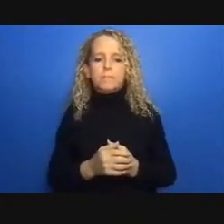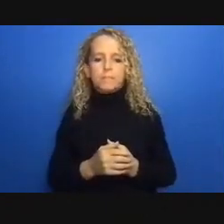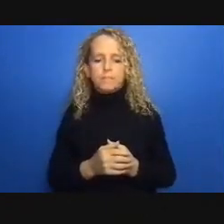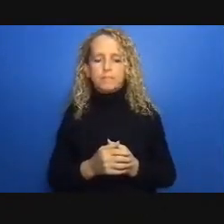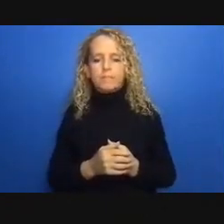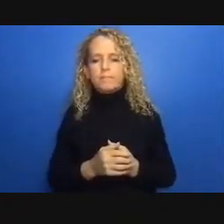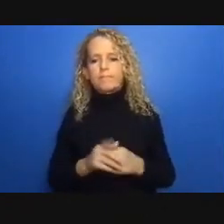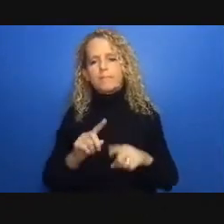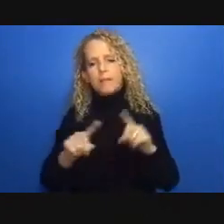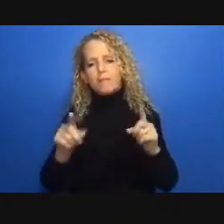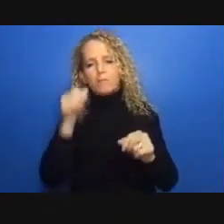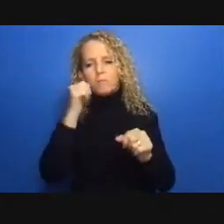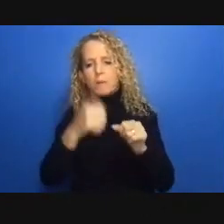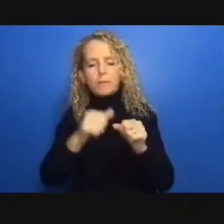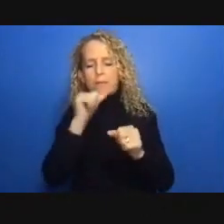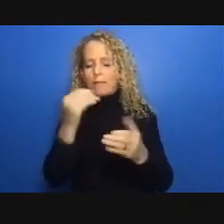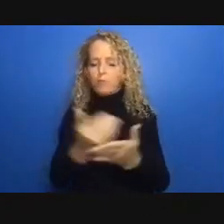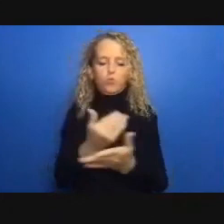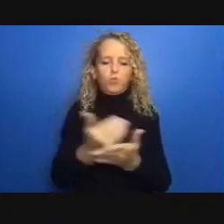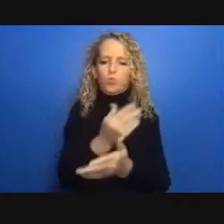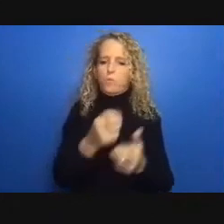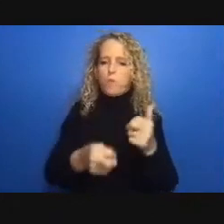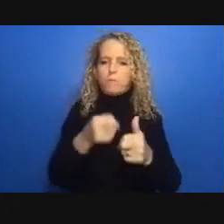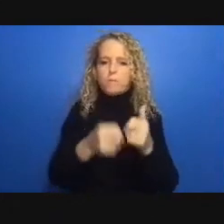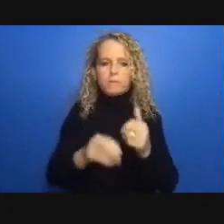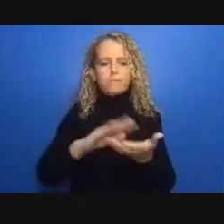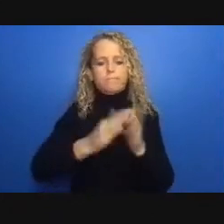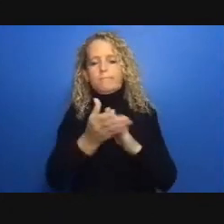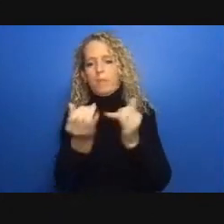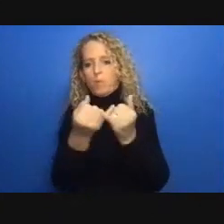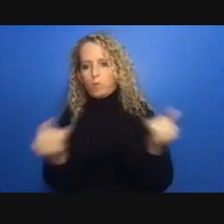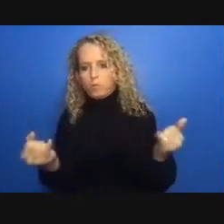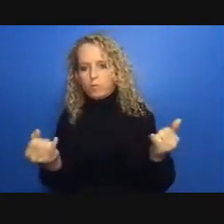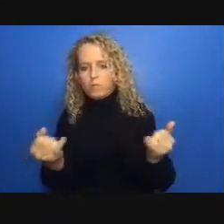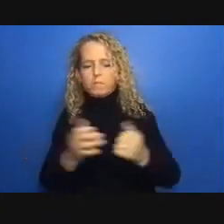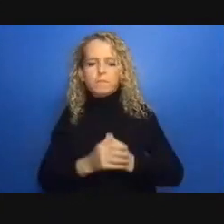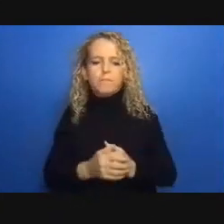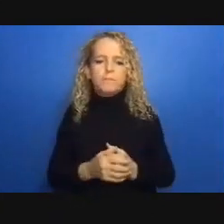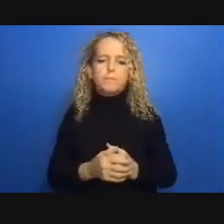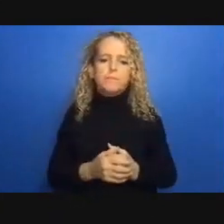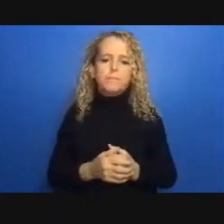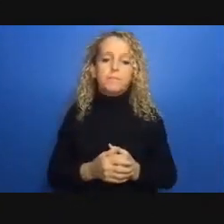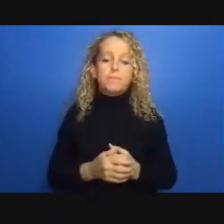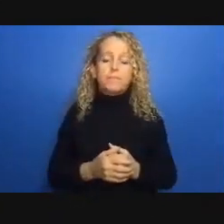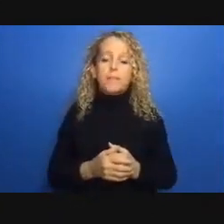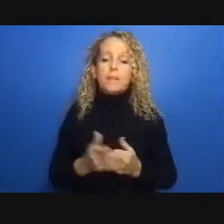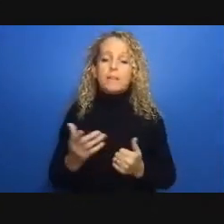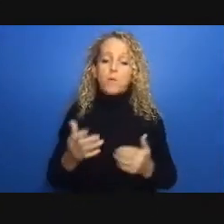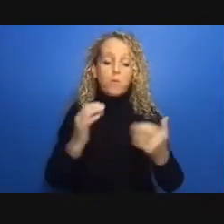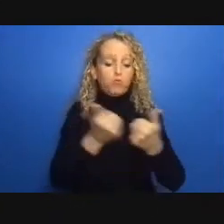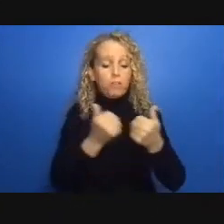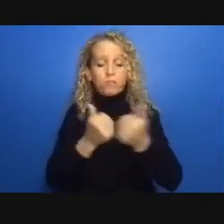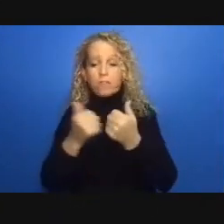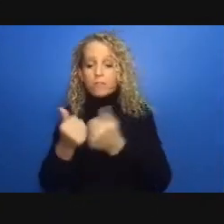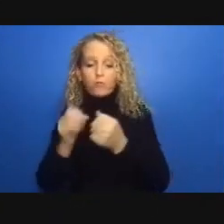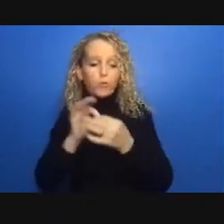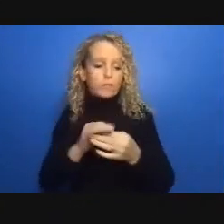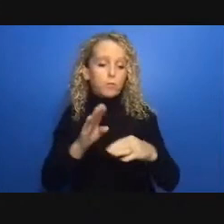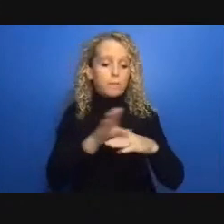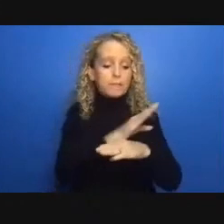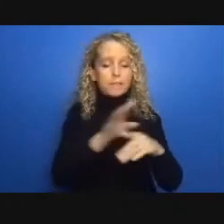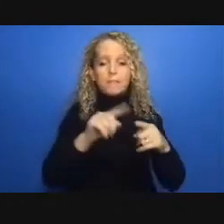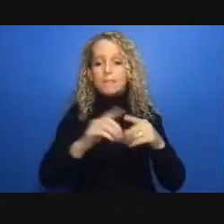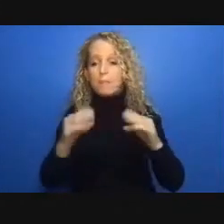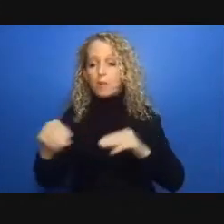new problems. They were just exacerbated. And then on top of these challenges in terms of markets and businesses, we